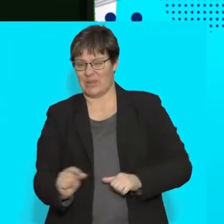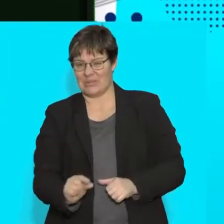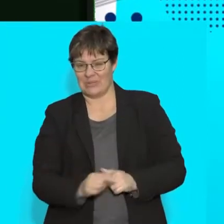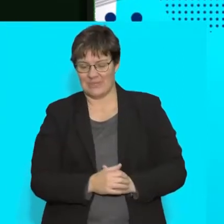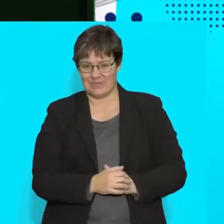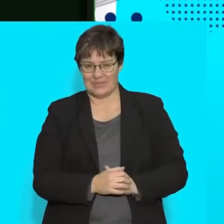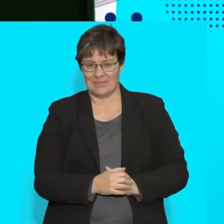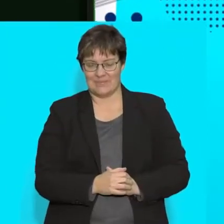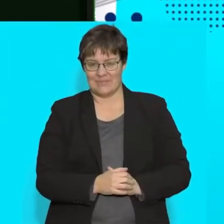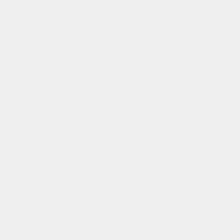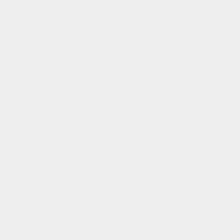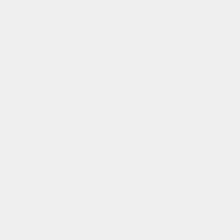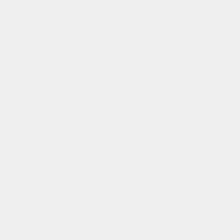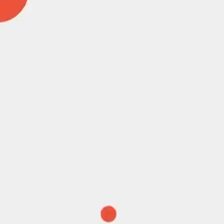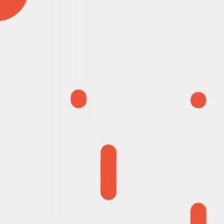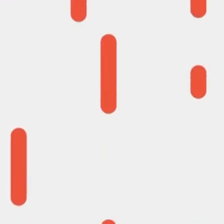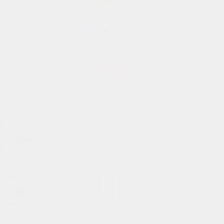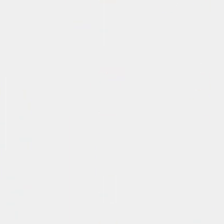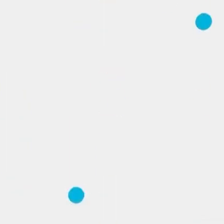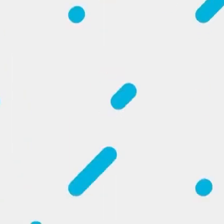be back just now.